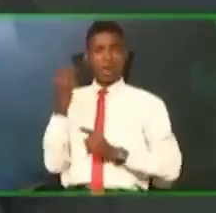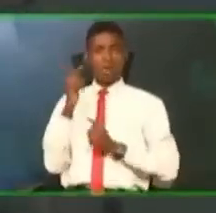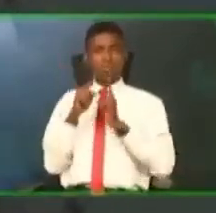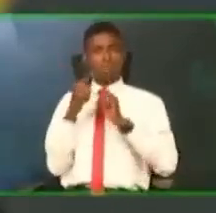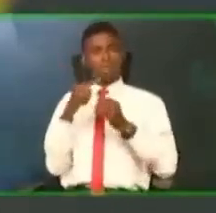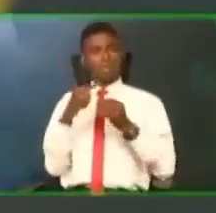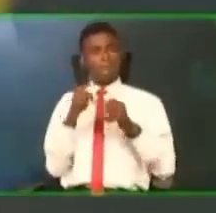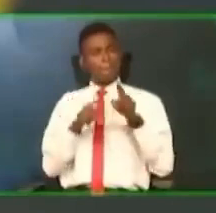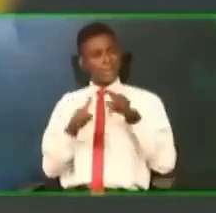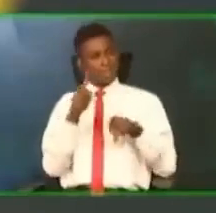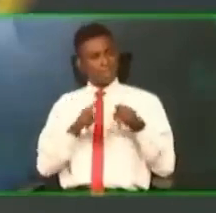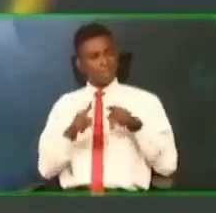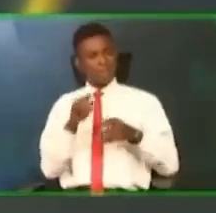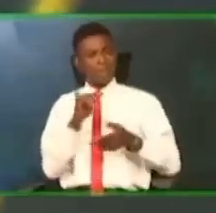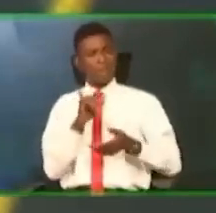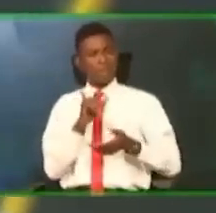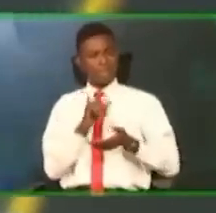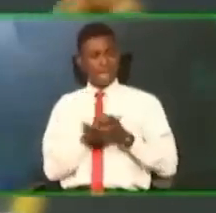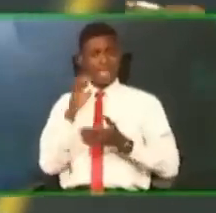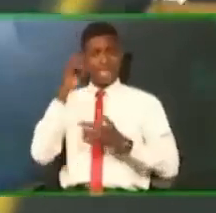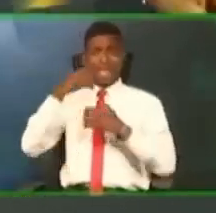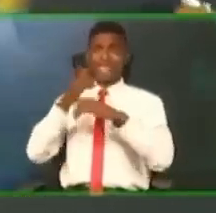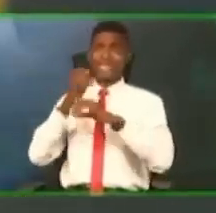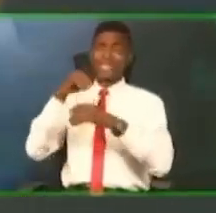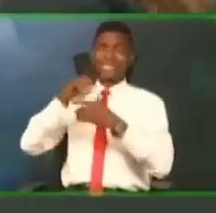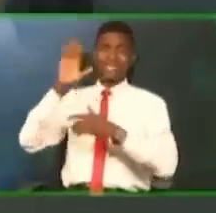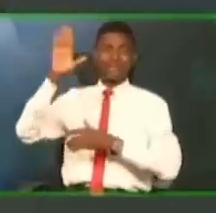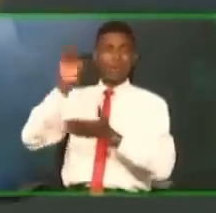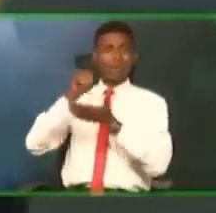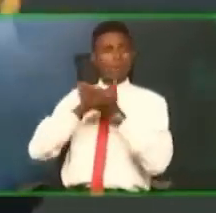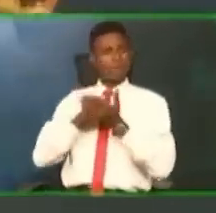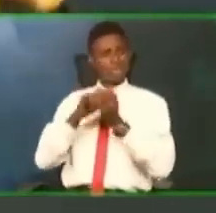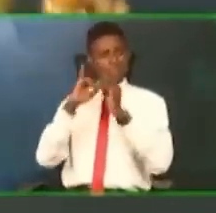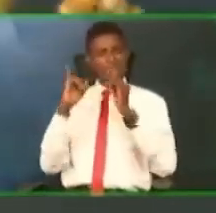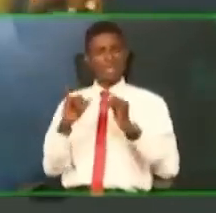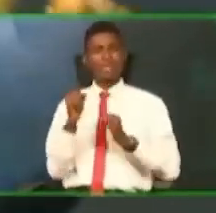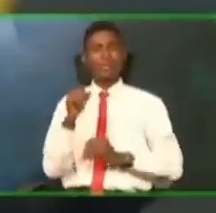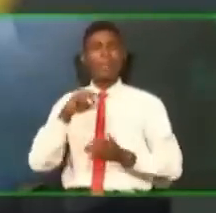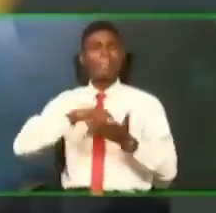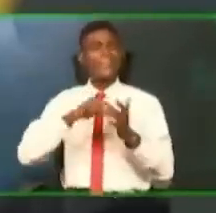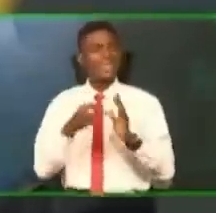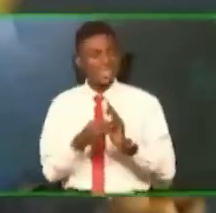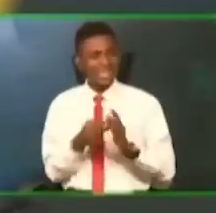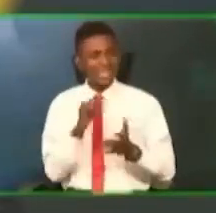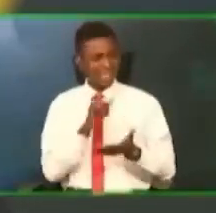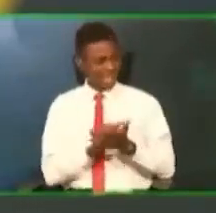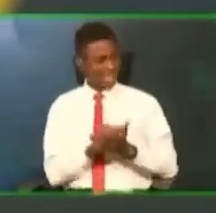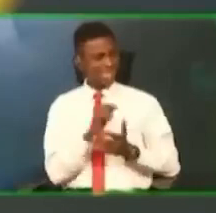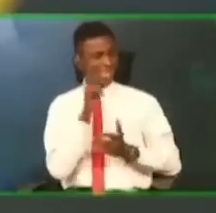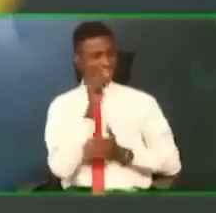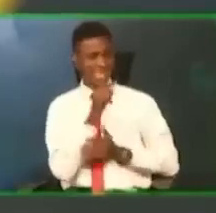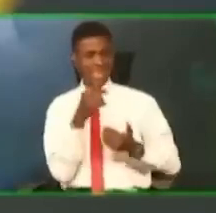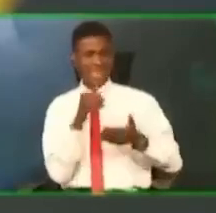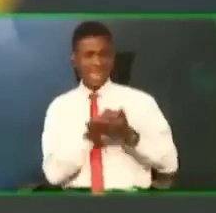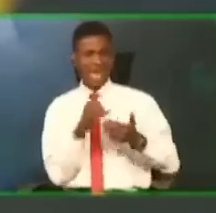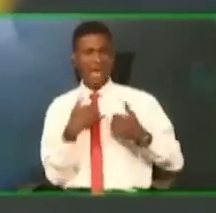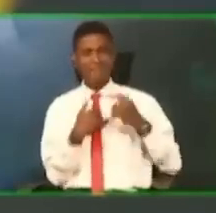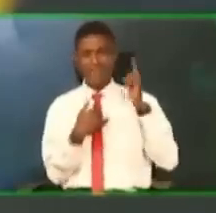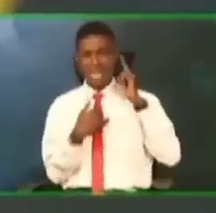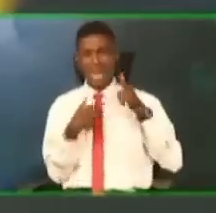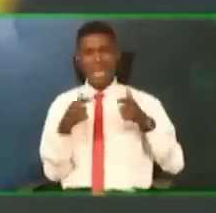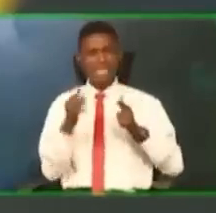So what kind of ear is this? That he that hath an ear, let him hear what the Spirit saith to the churches. Are we